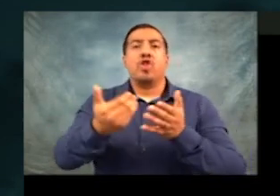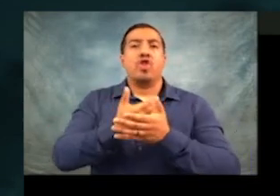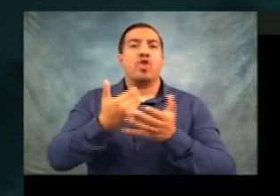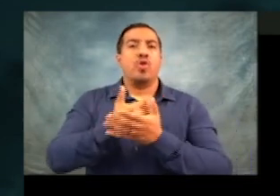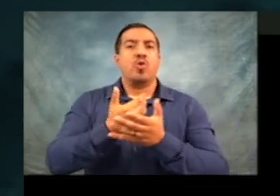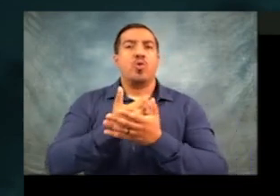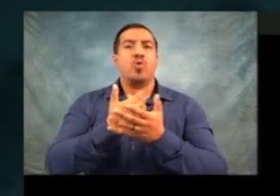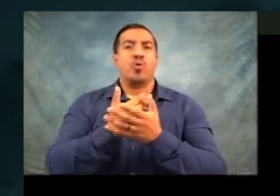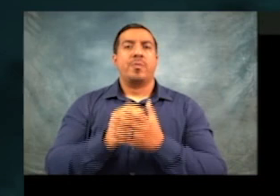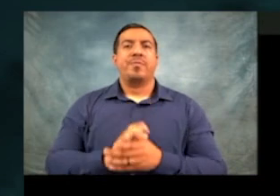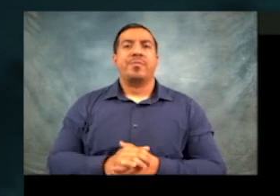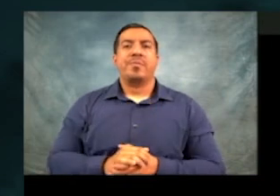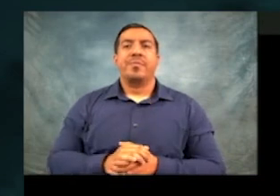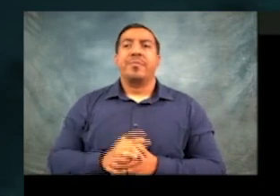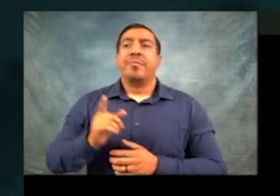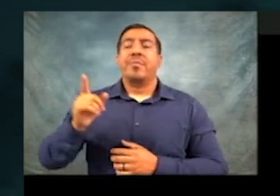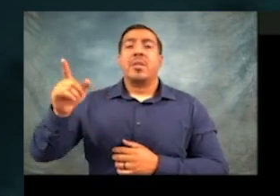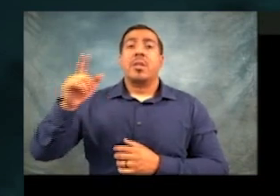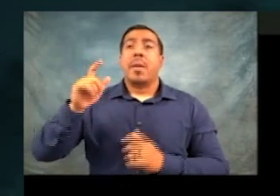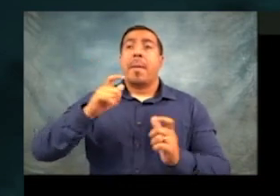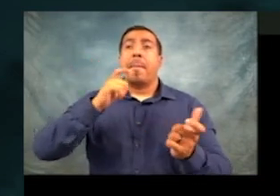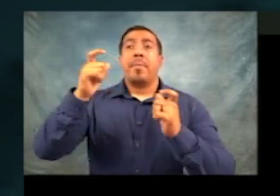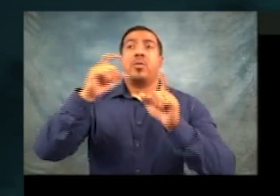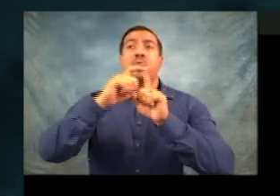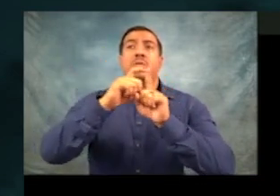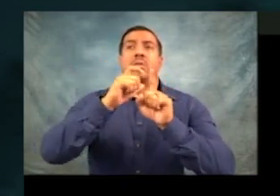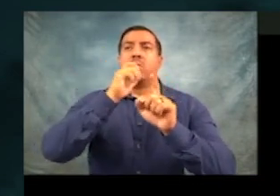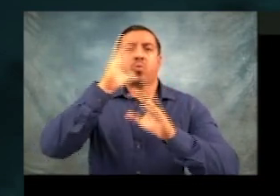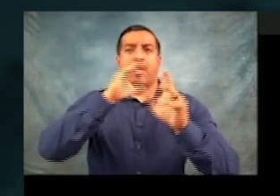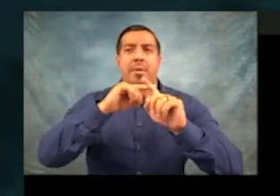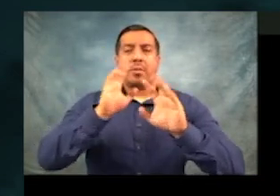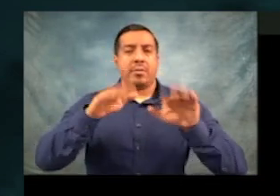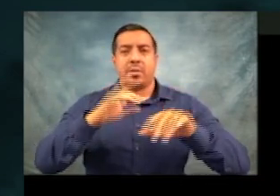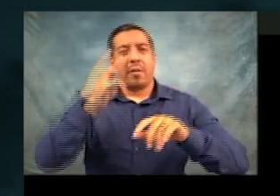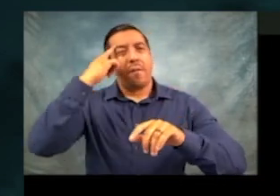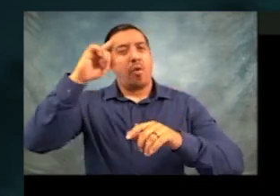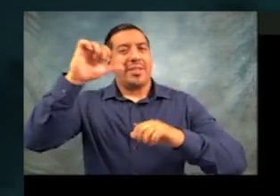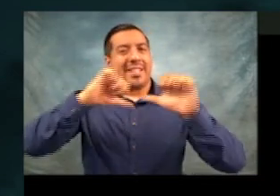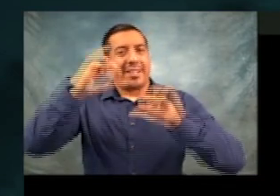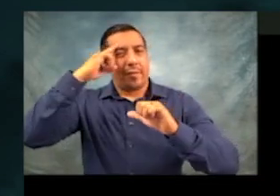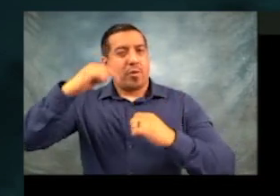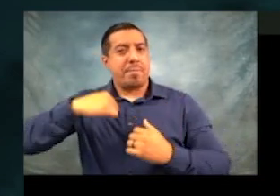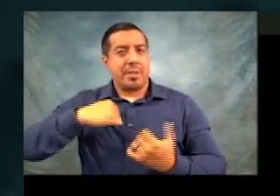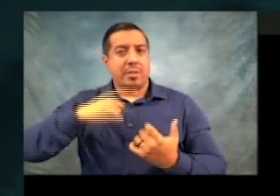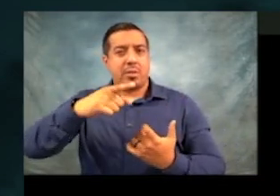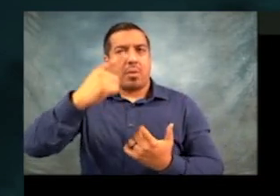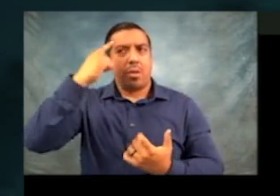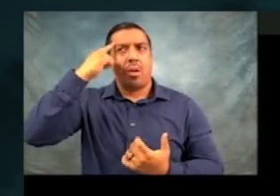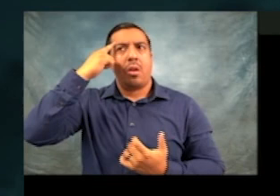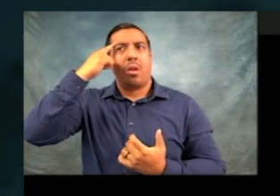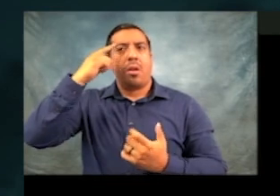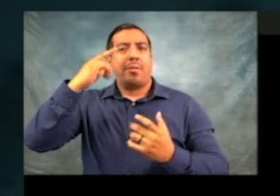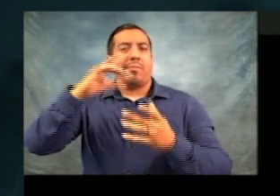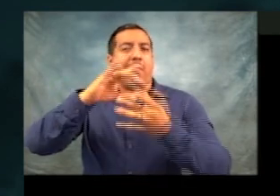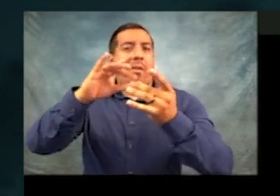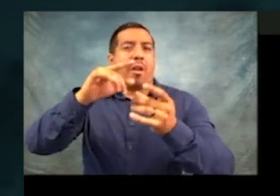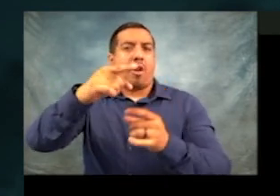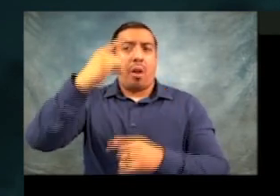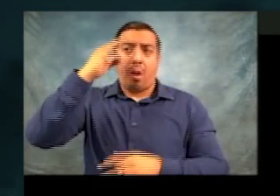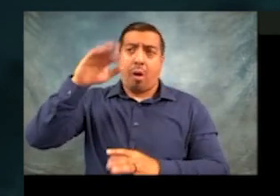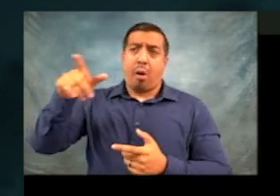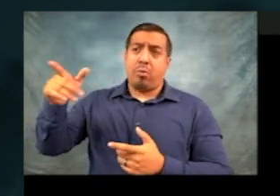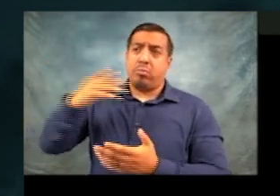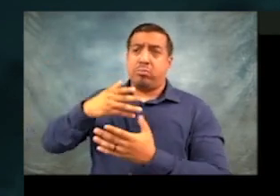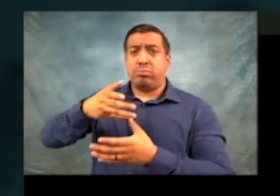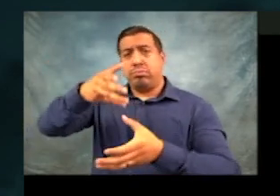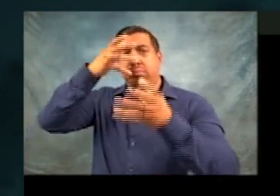new, and these are some big words, don't worry about it. This is just for scientists like me to make you think we know what we're doing.